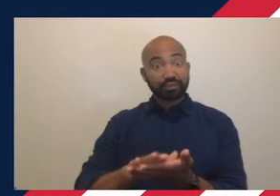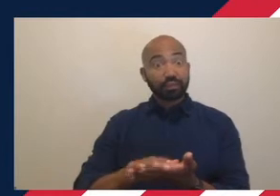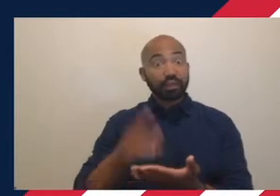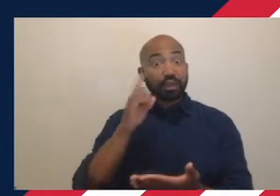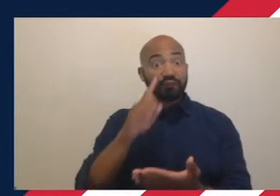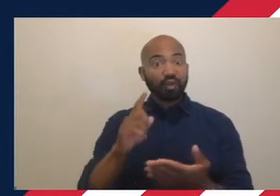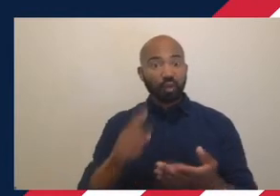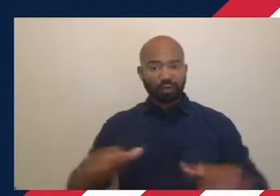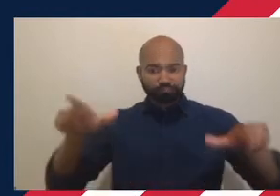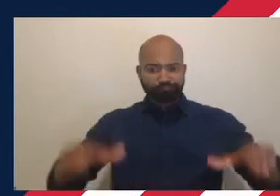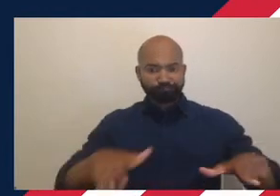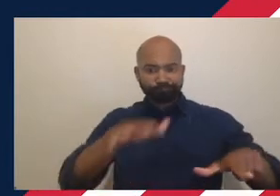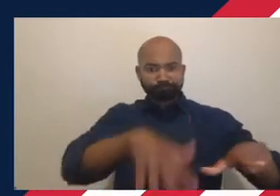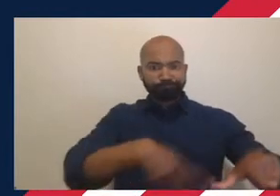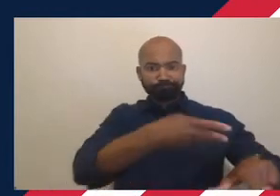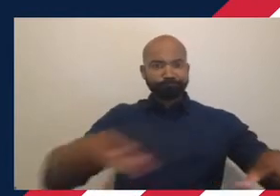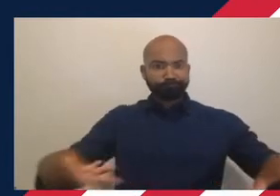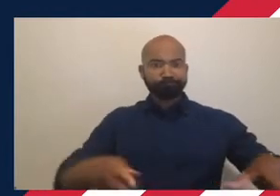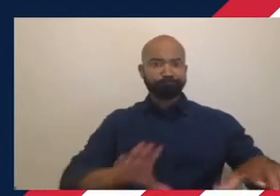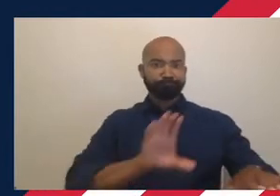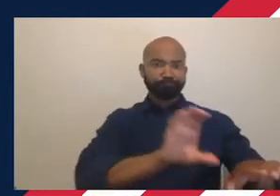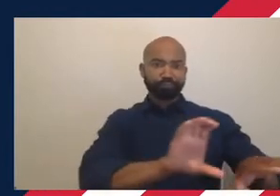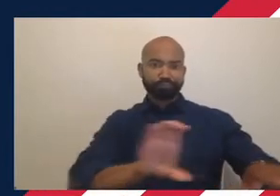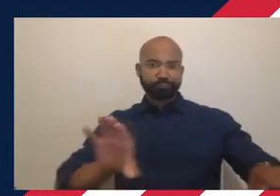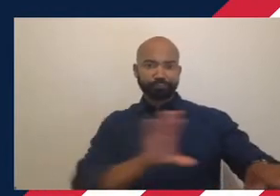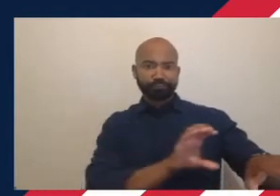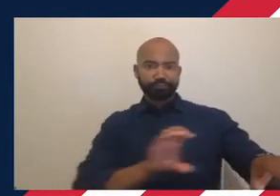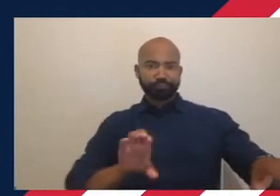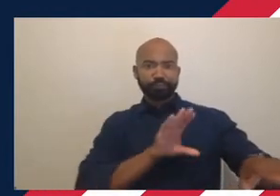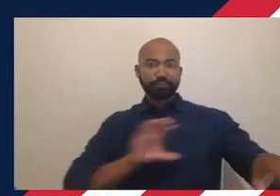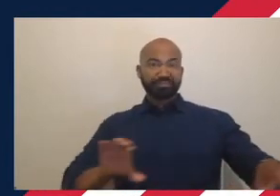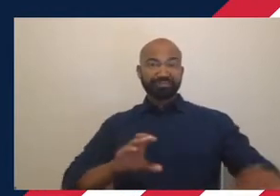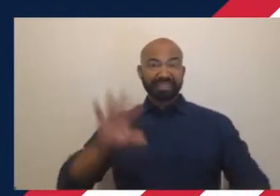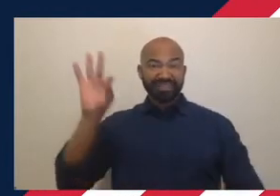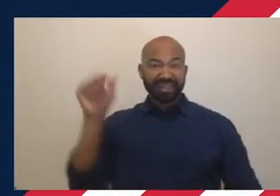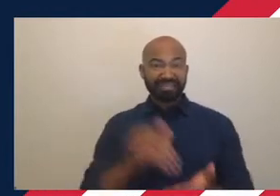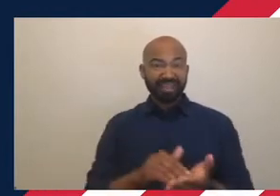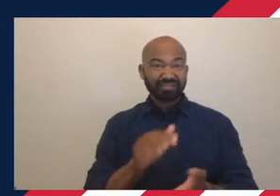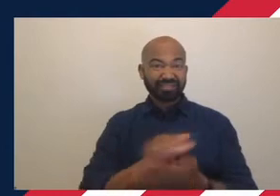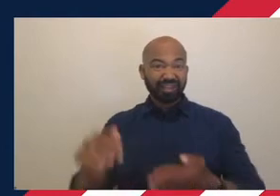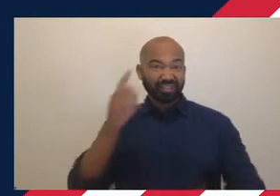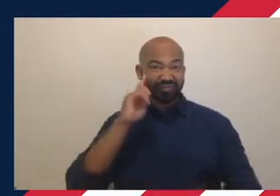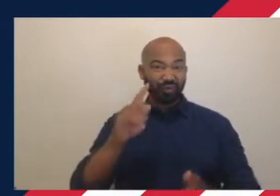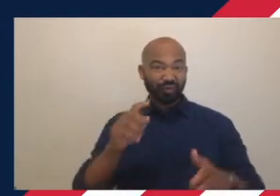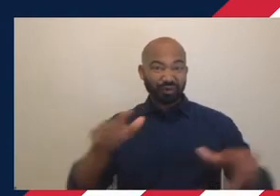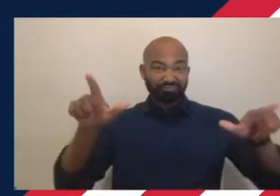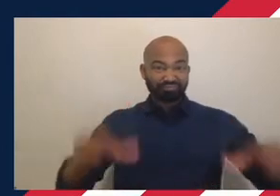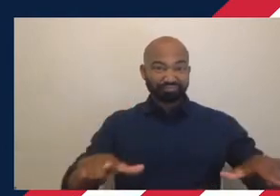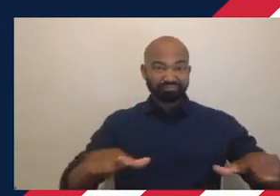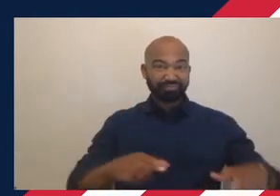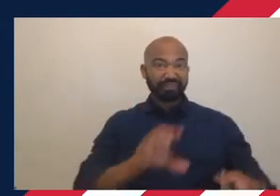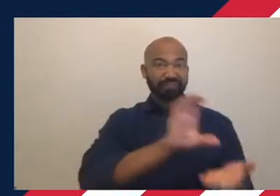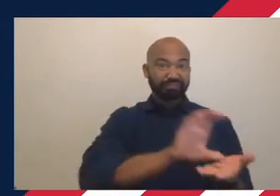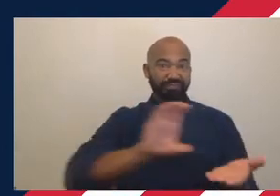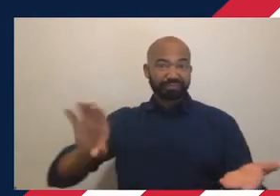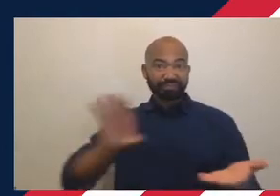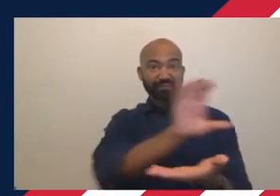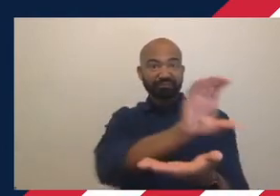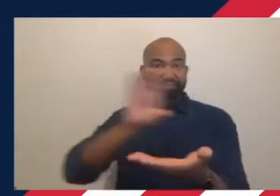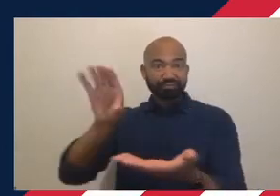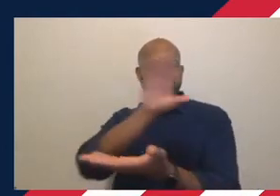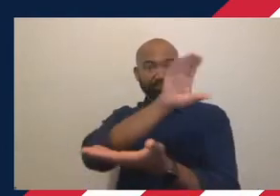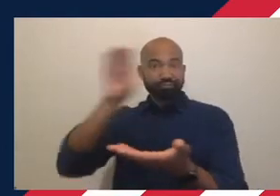of hand sanitizer. And I had screenshot it and put it on my Facebook page. This is what we're dealing with, you guys. It's wonderful to reopen the government.